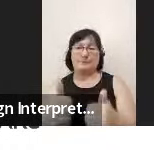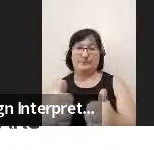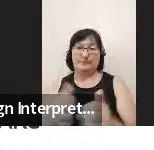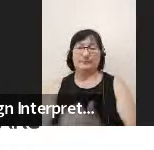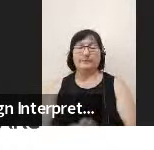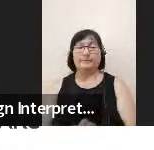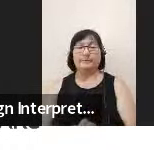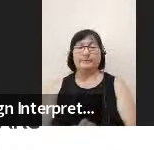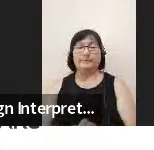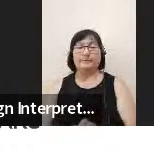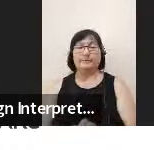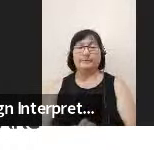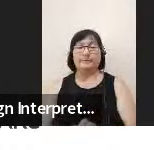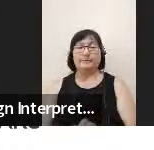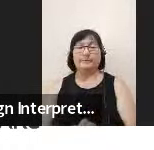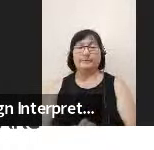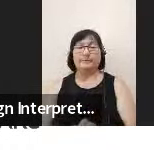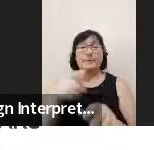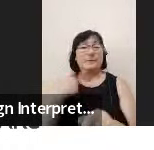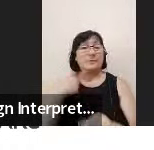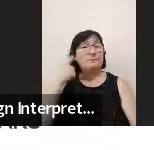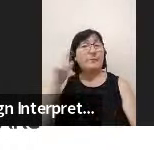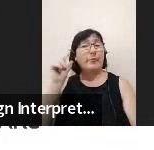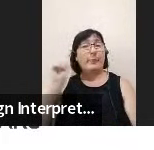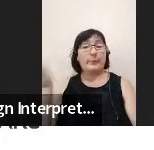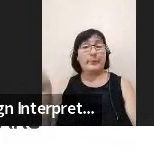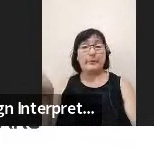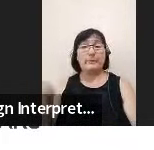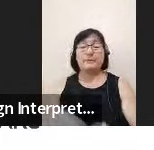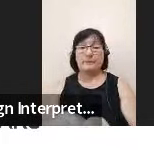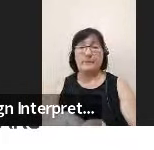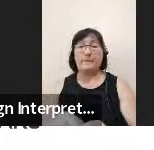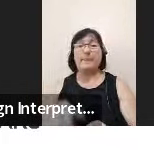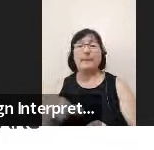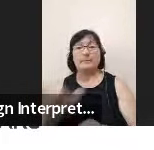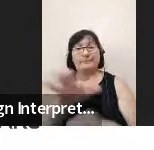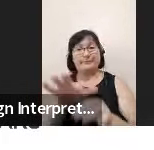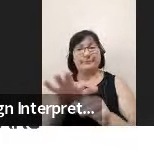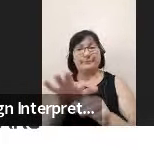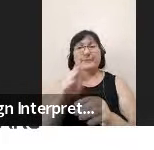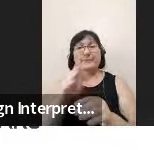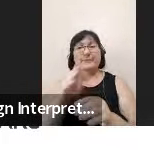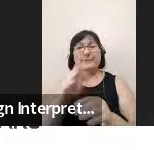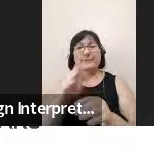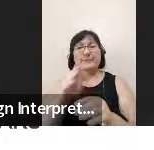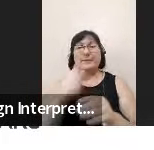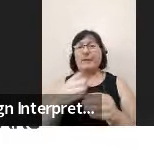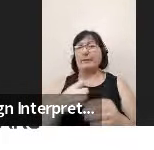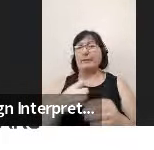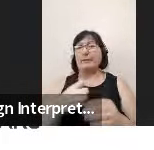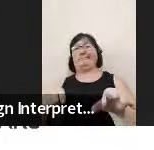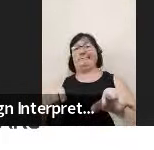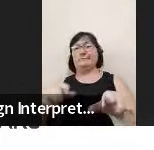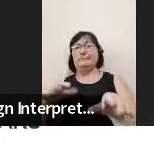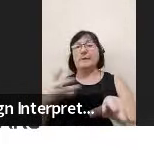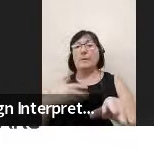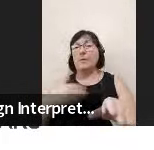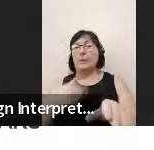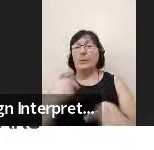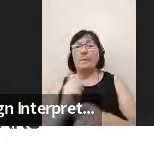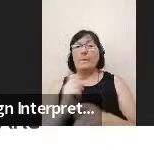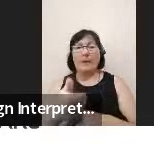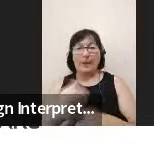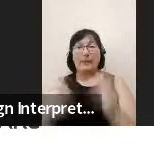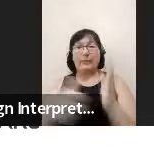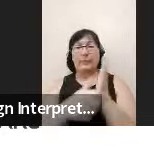obviously, those are the ones that are avoiding the taxes that are due. And they will be dealt with also by the relevant structures